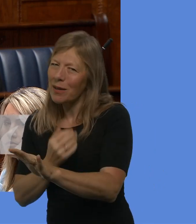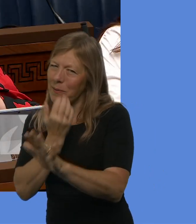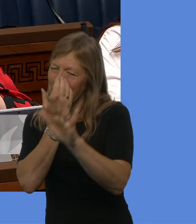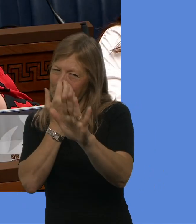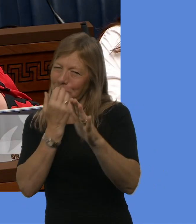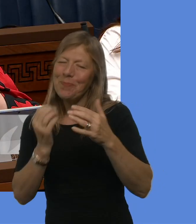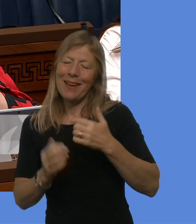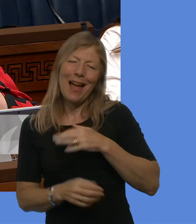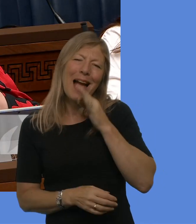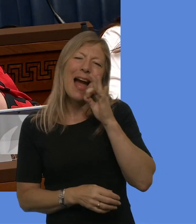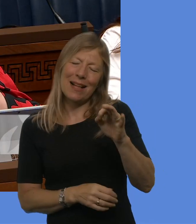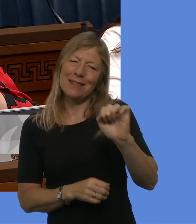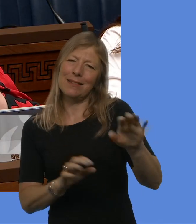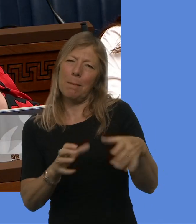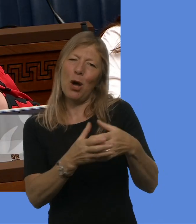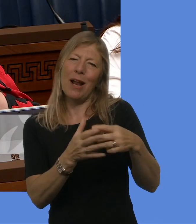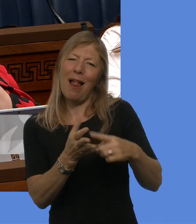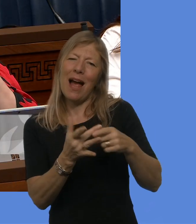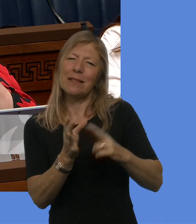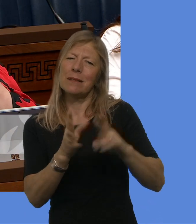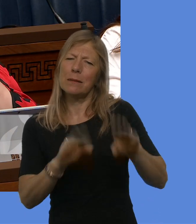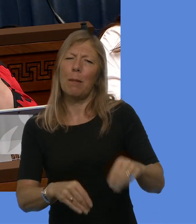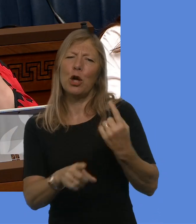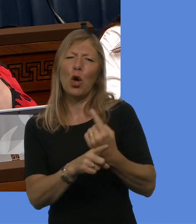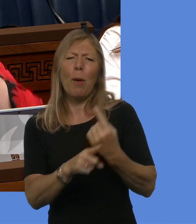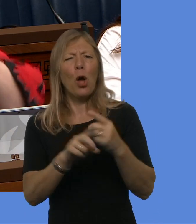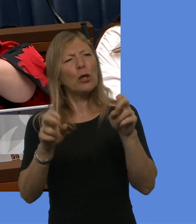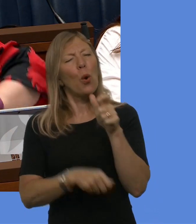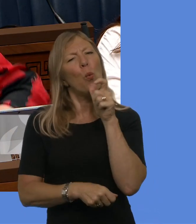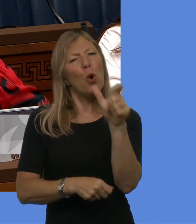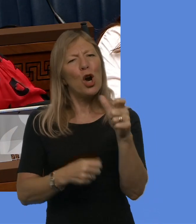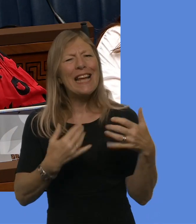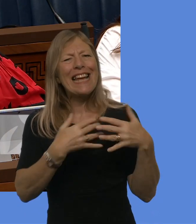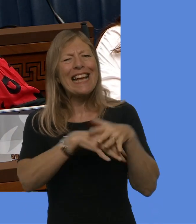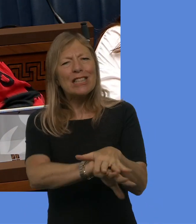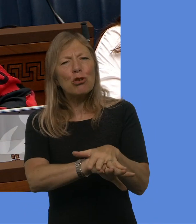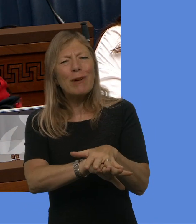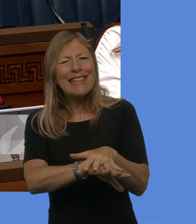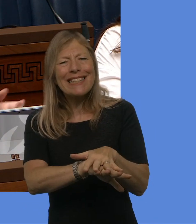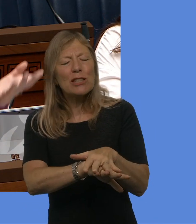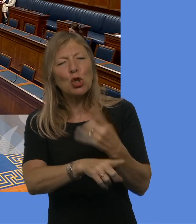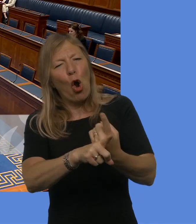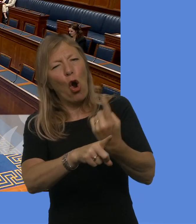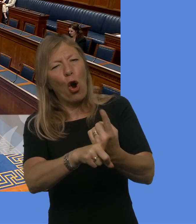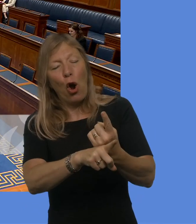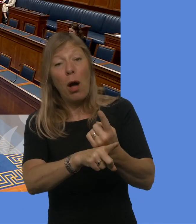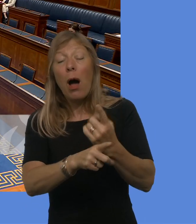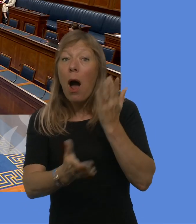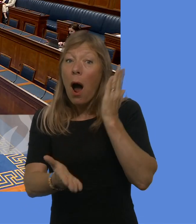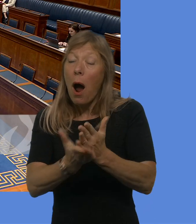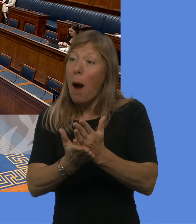one sector. If you want to be a community for all, try including everybody. Philip